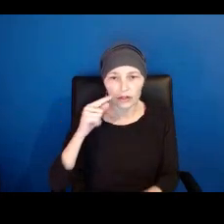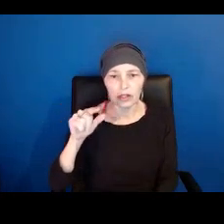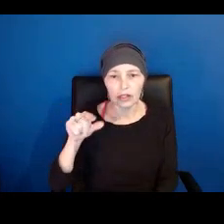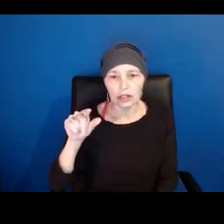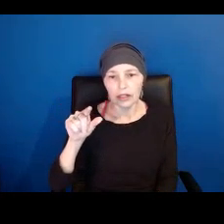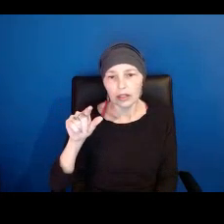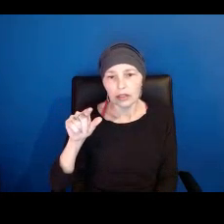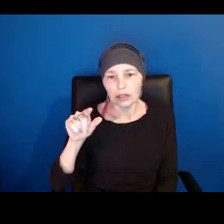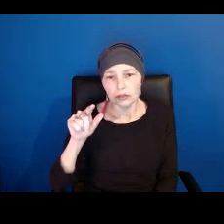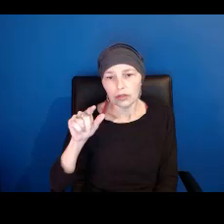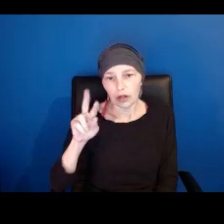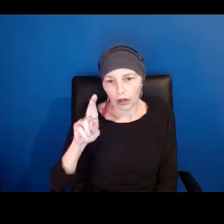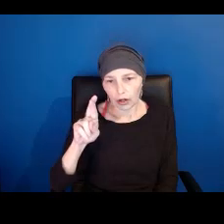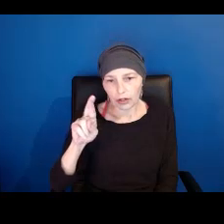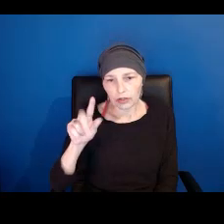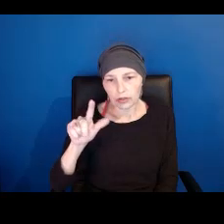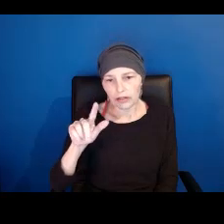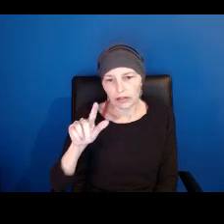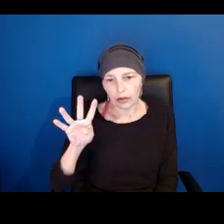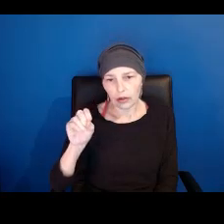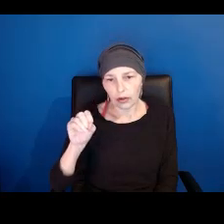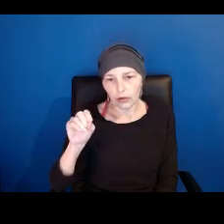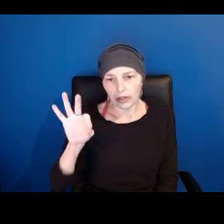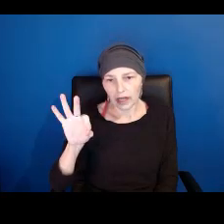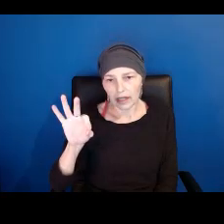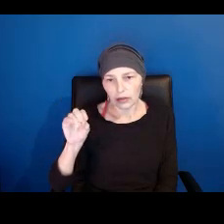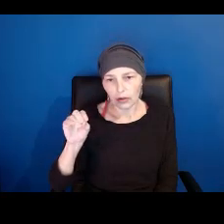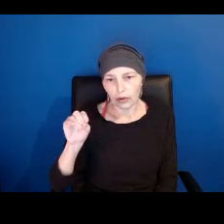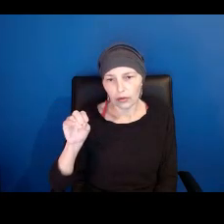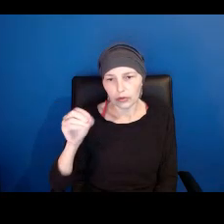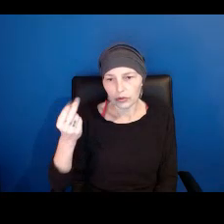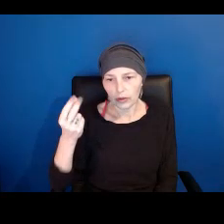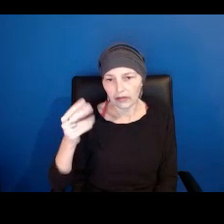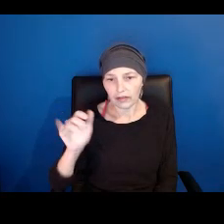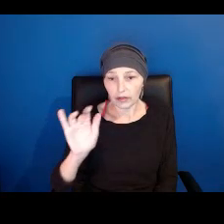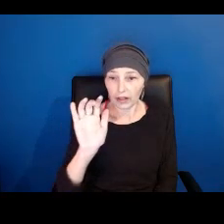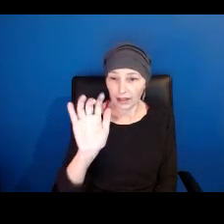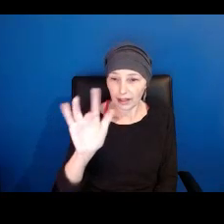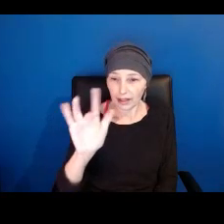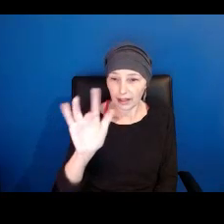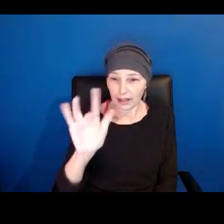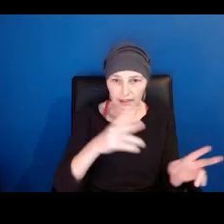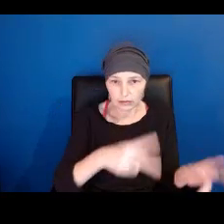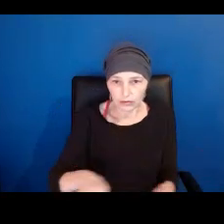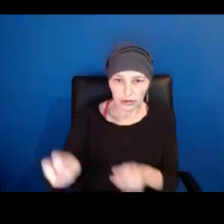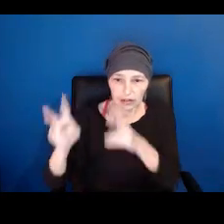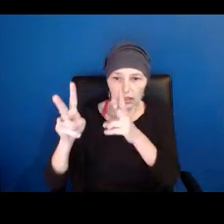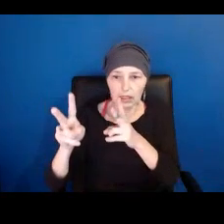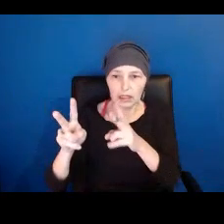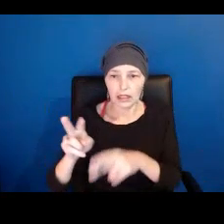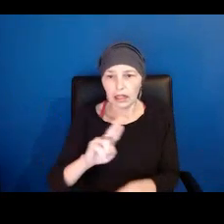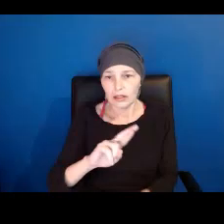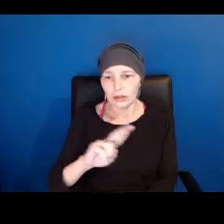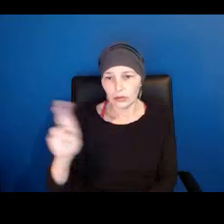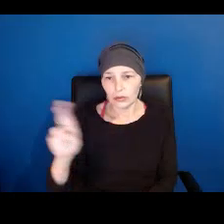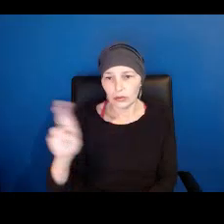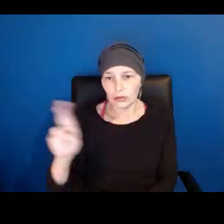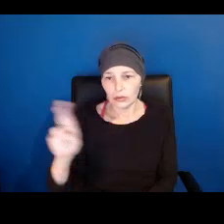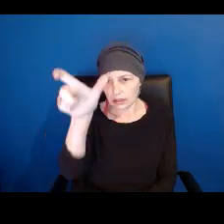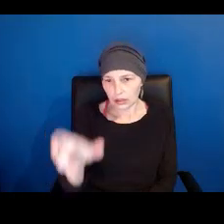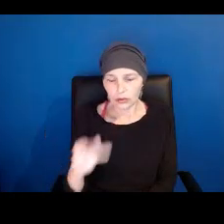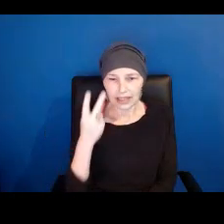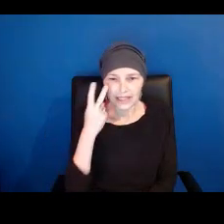R2409-012. And if you click on that link, it will take you to a landing page that looks like a screenshot on the right half of the slide. And